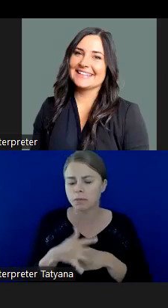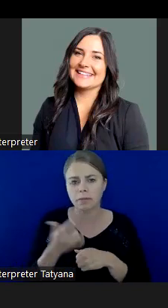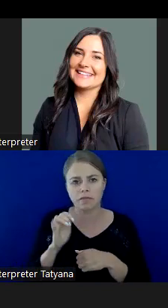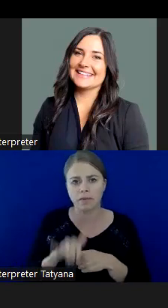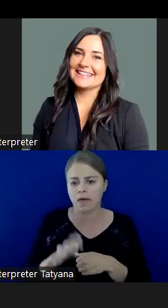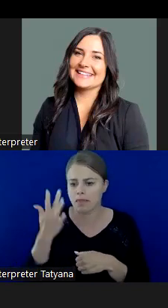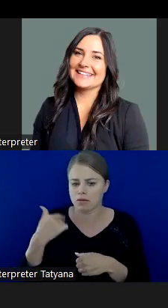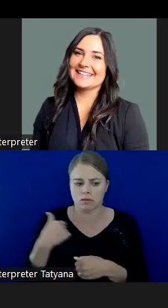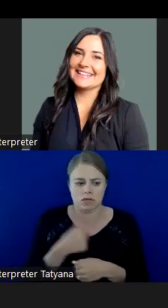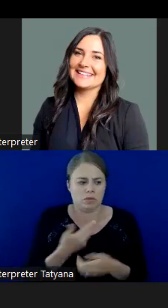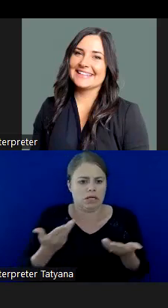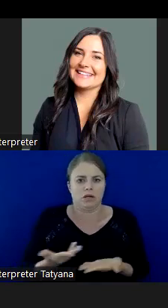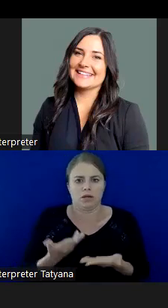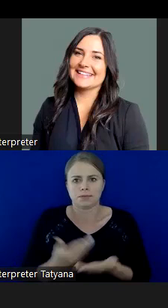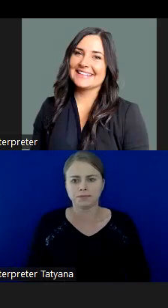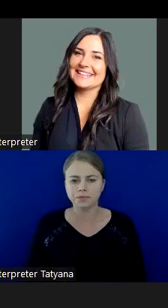we exist.